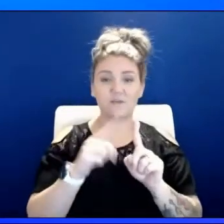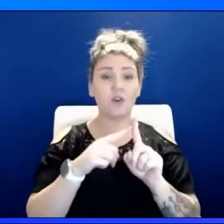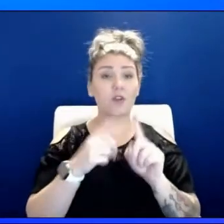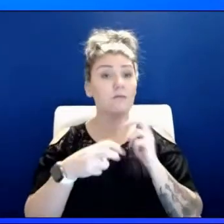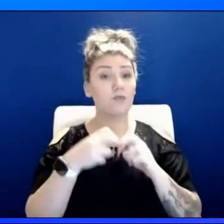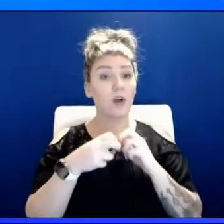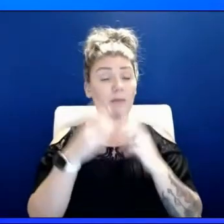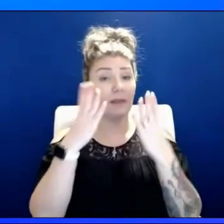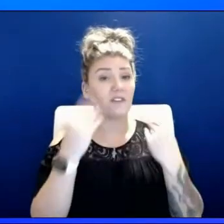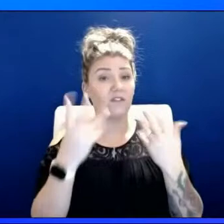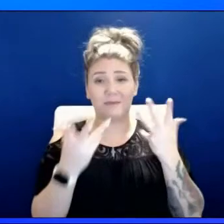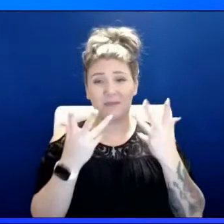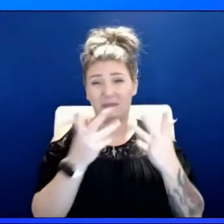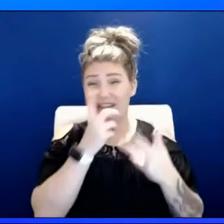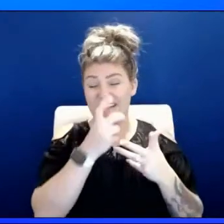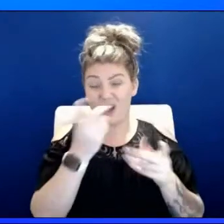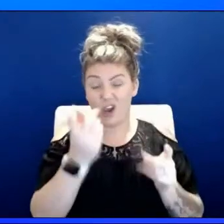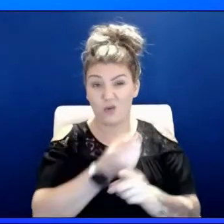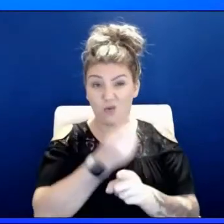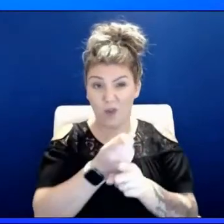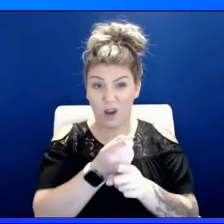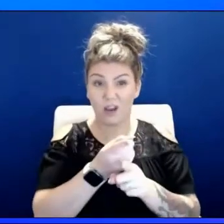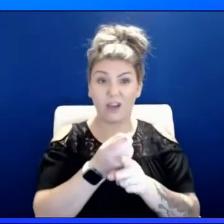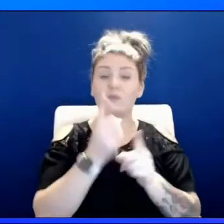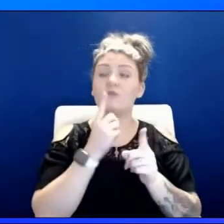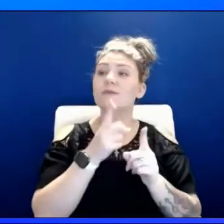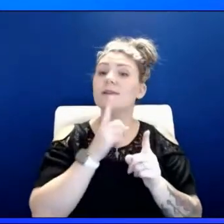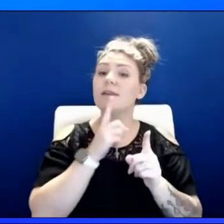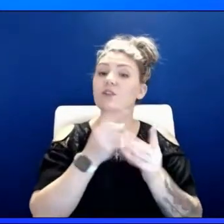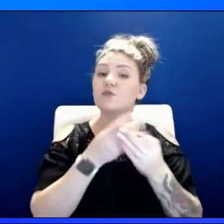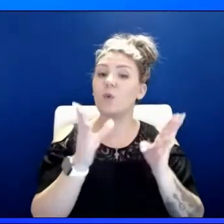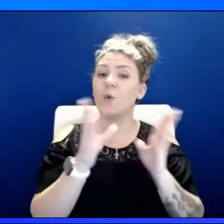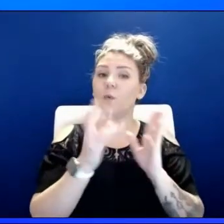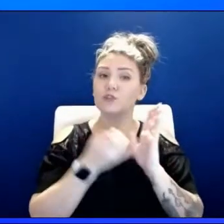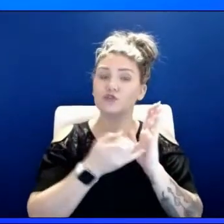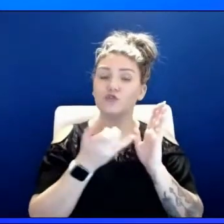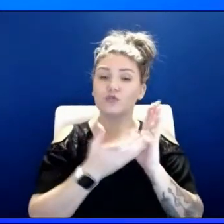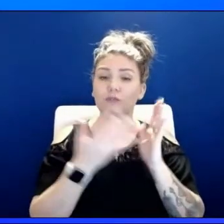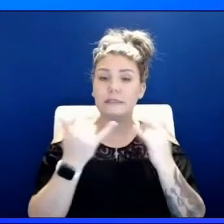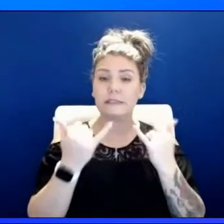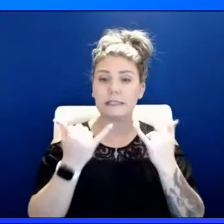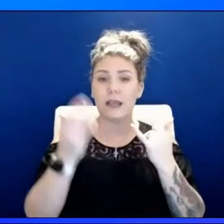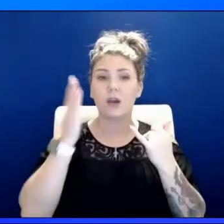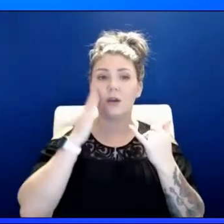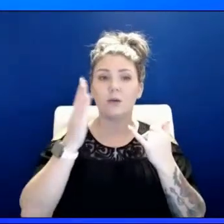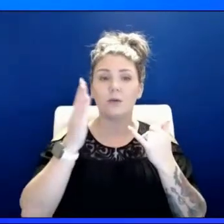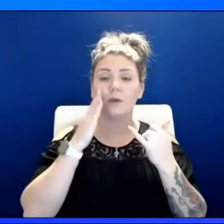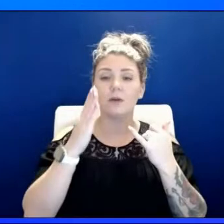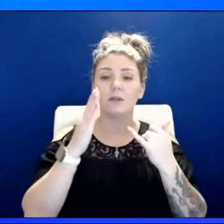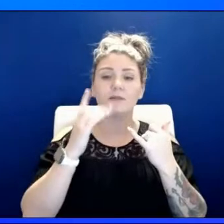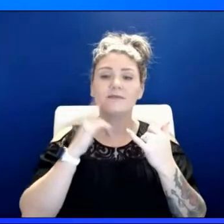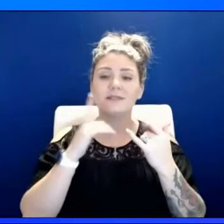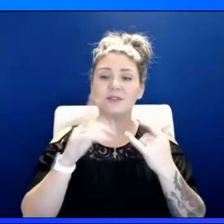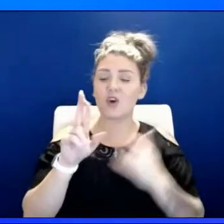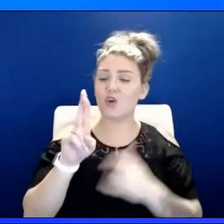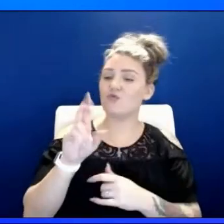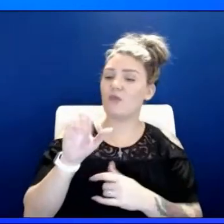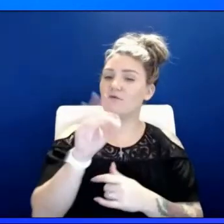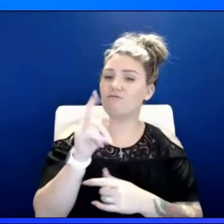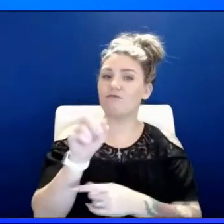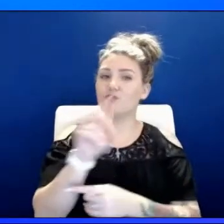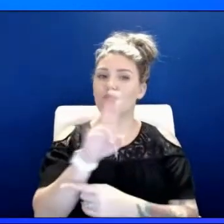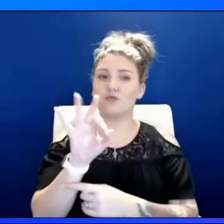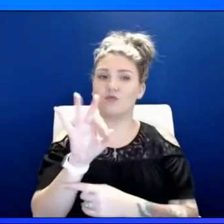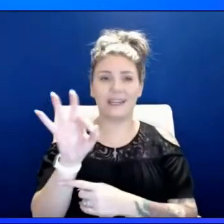correct. And so there's actually some open journals now that are going to a refereed preprint status so